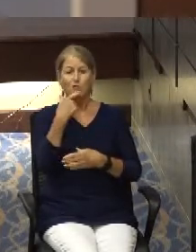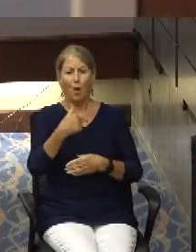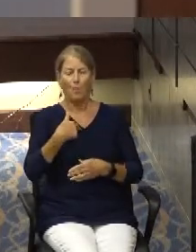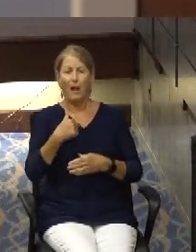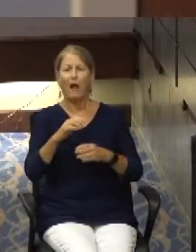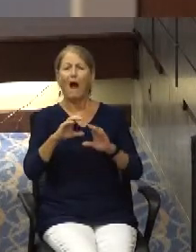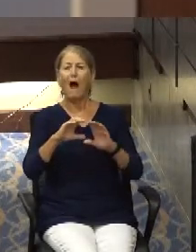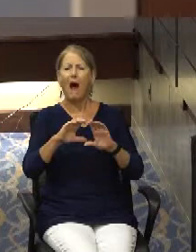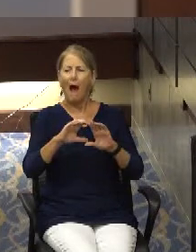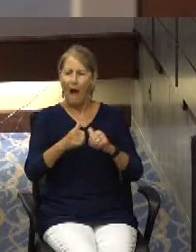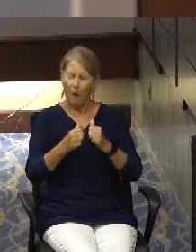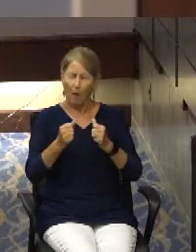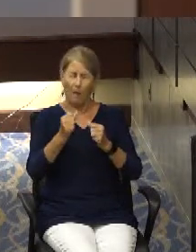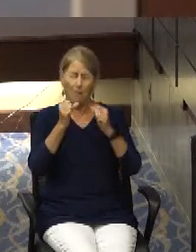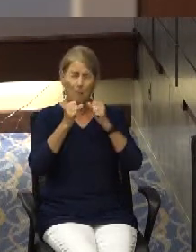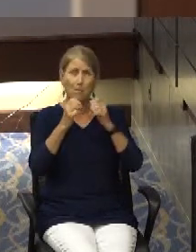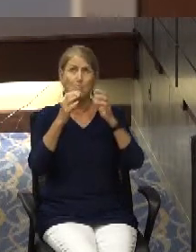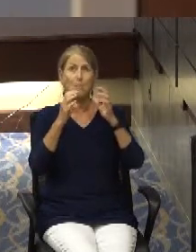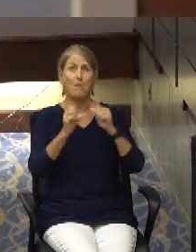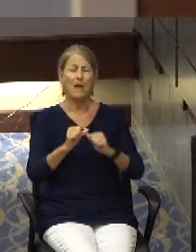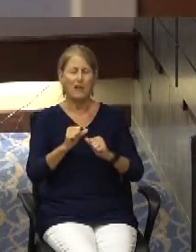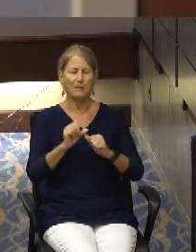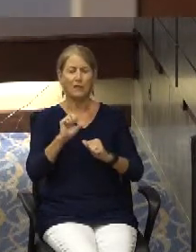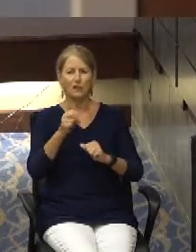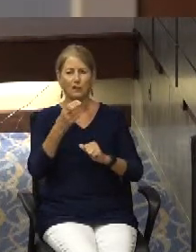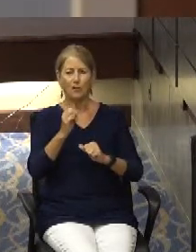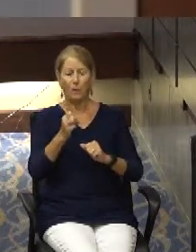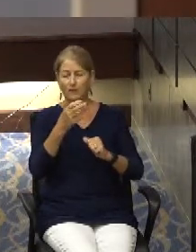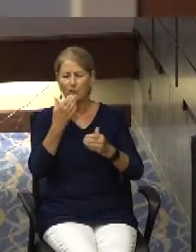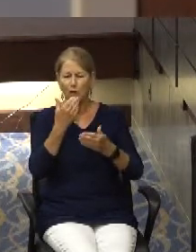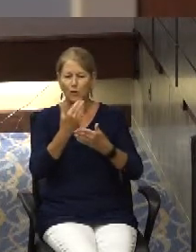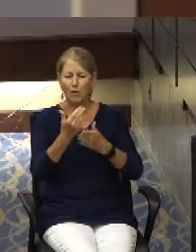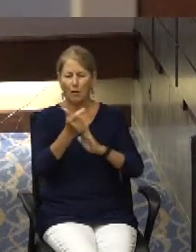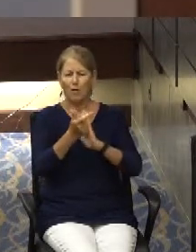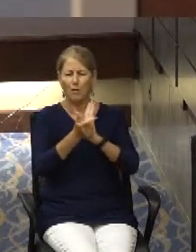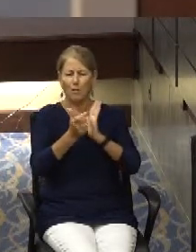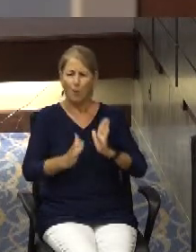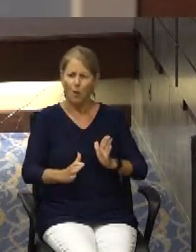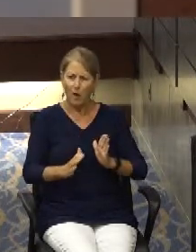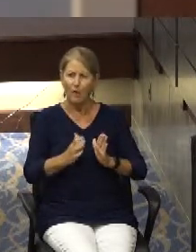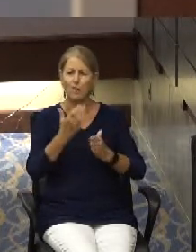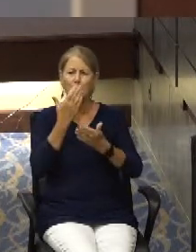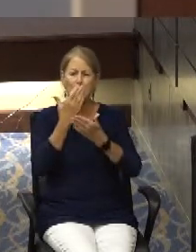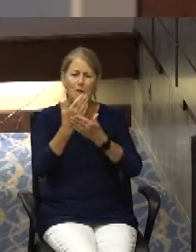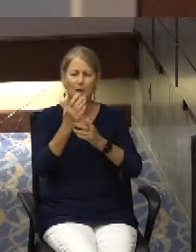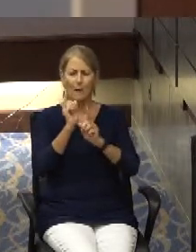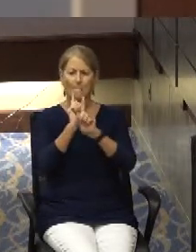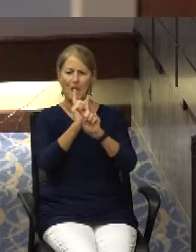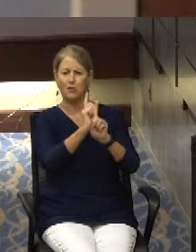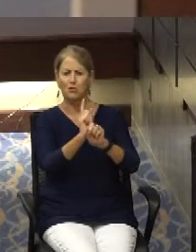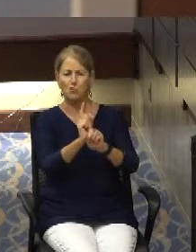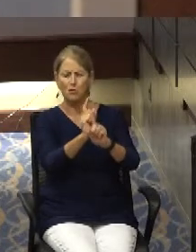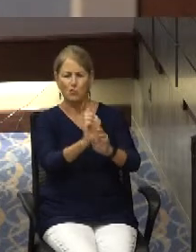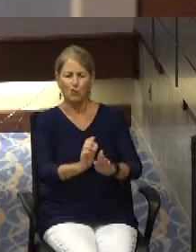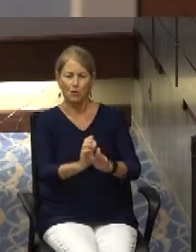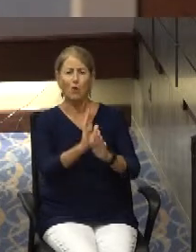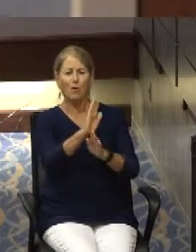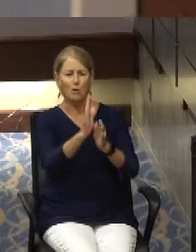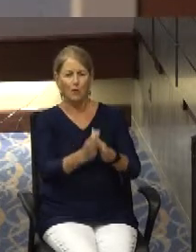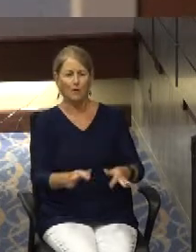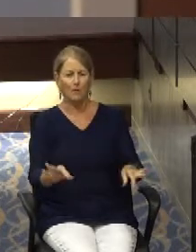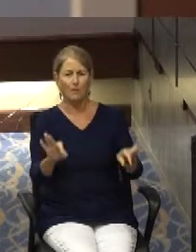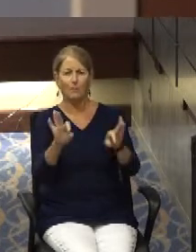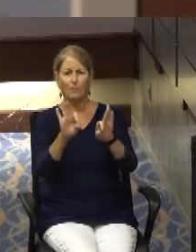amazing Jennifer was, what a good lawyer she was, what an excellent mentor she was, how important that her role was with